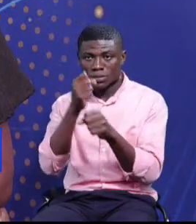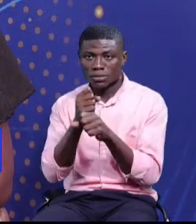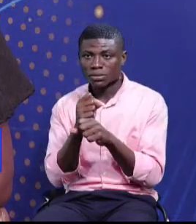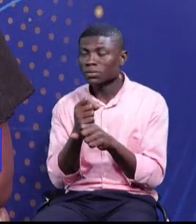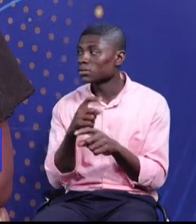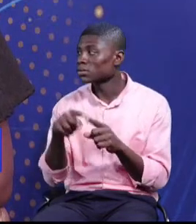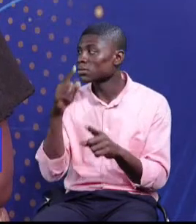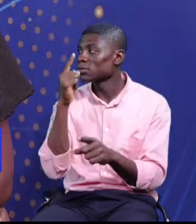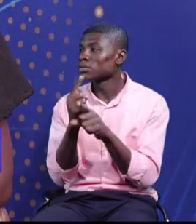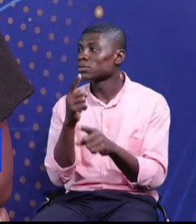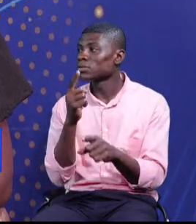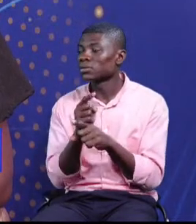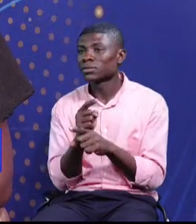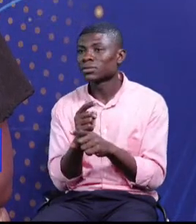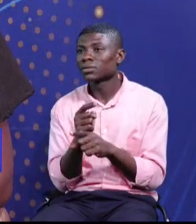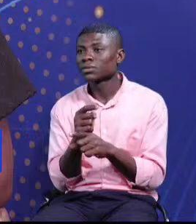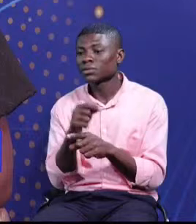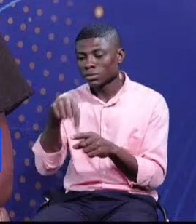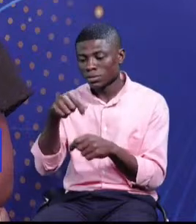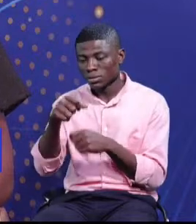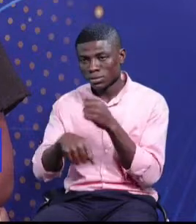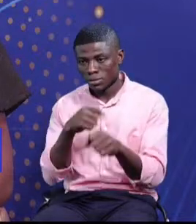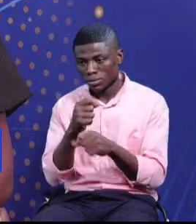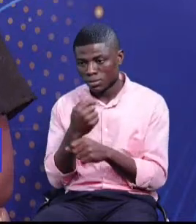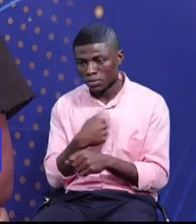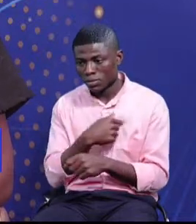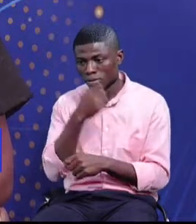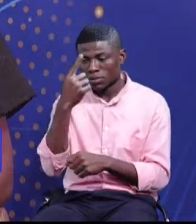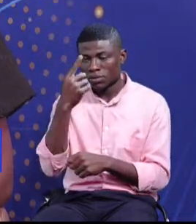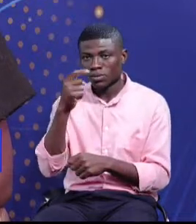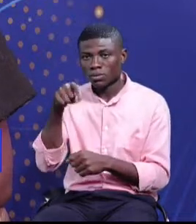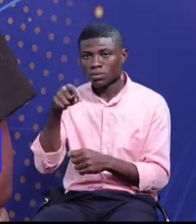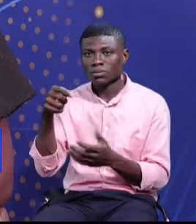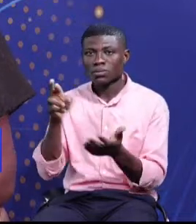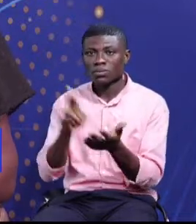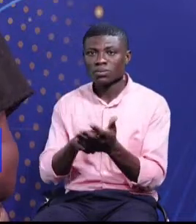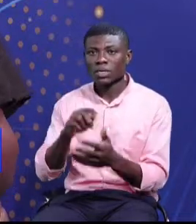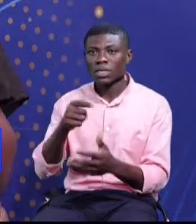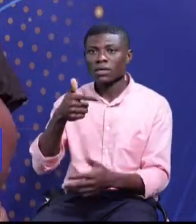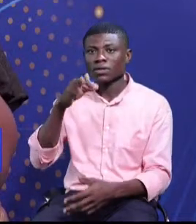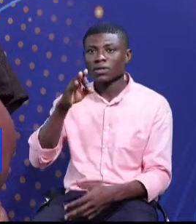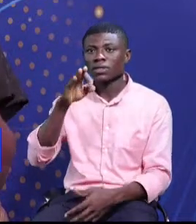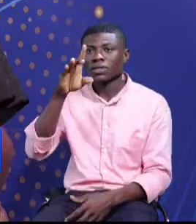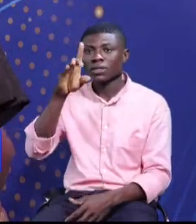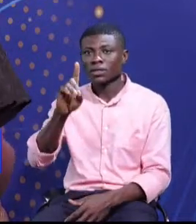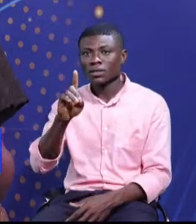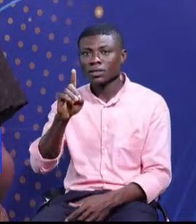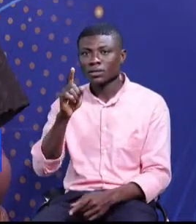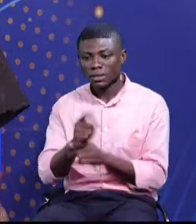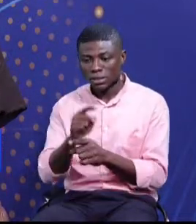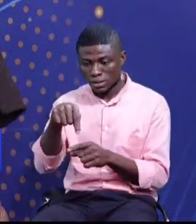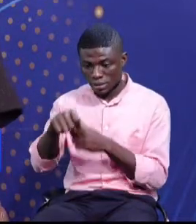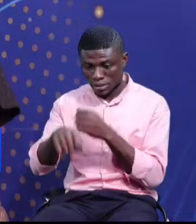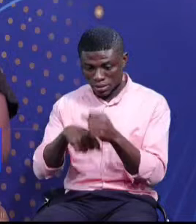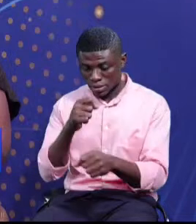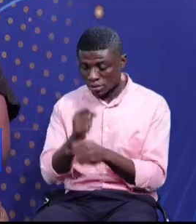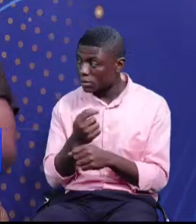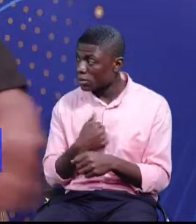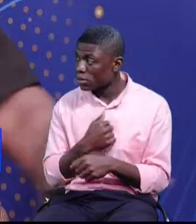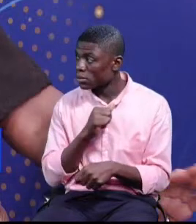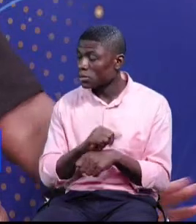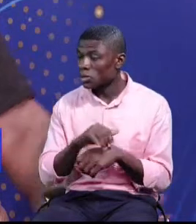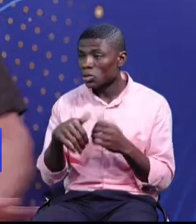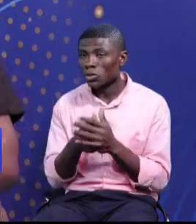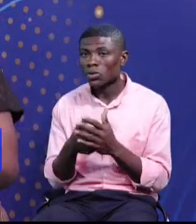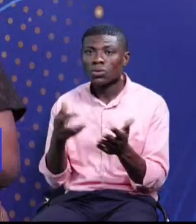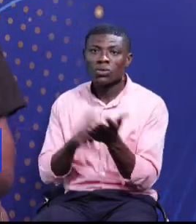was just the start of this year that we learned that we have to be registered by FDA. And it just blew my mind. Like we've done all